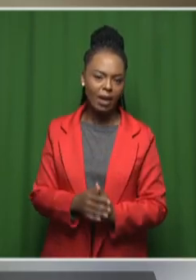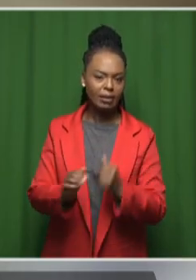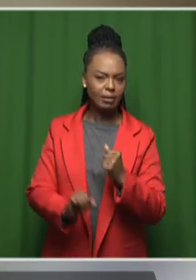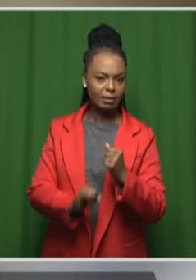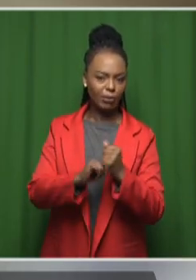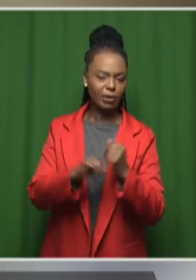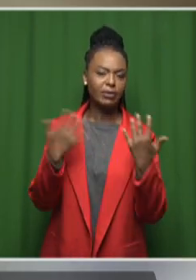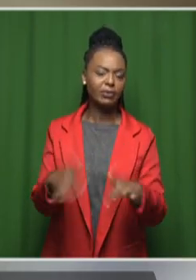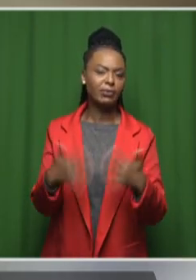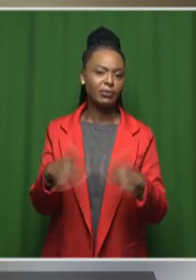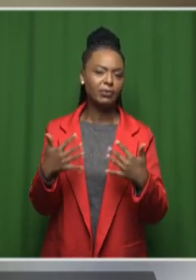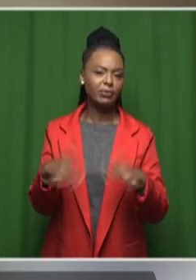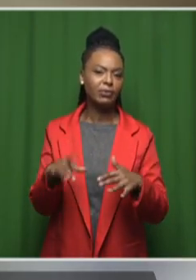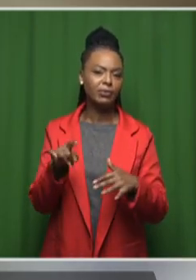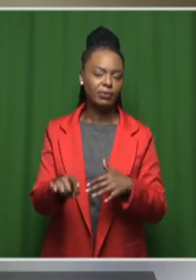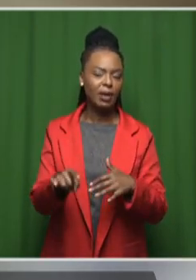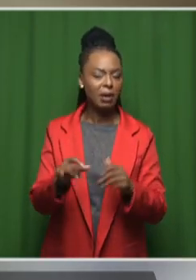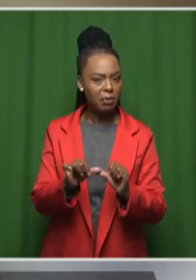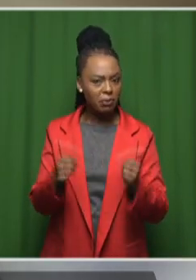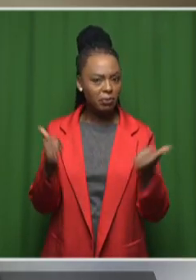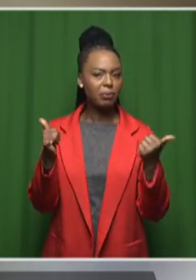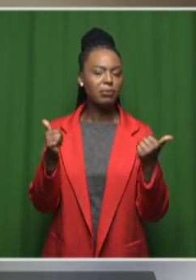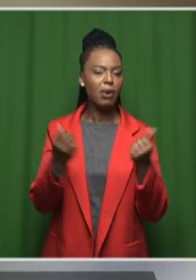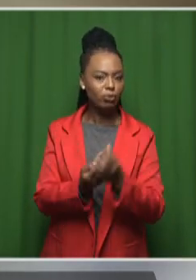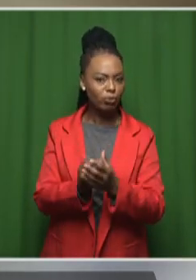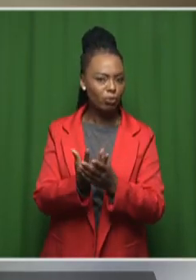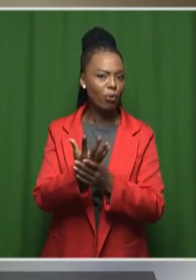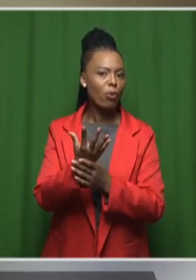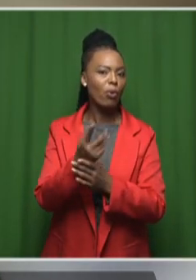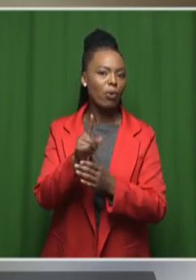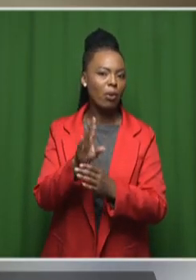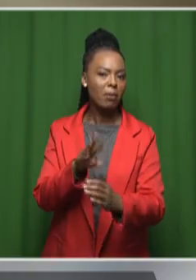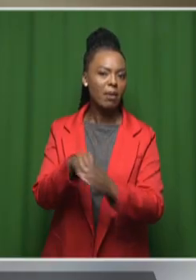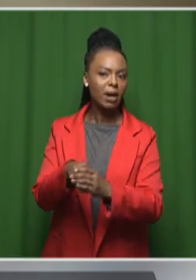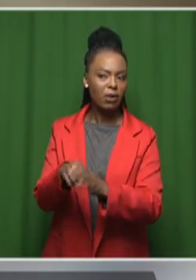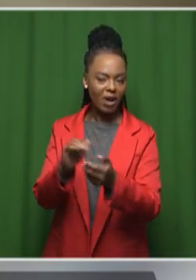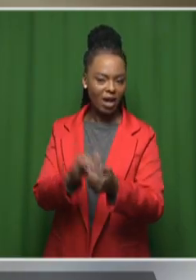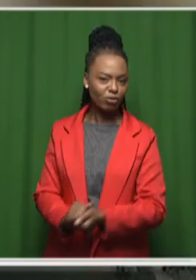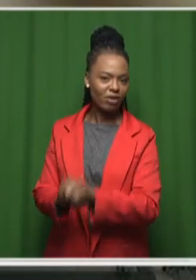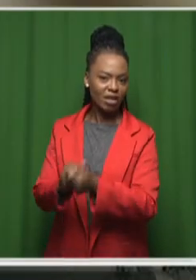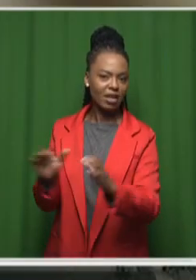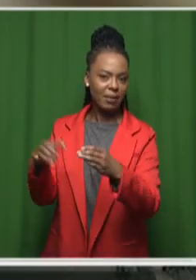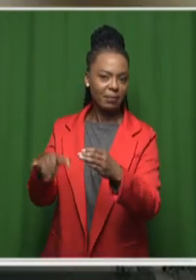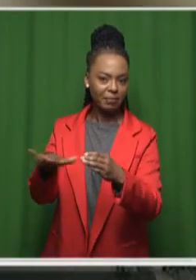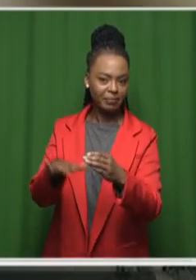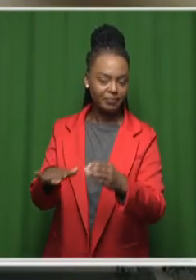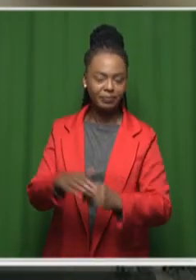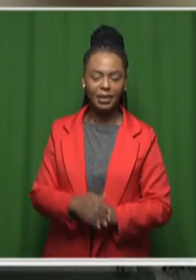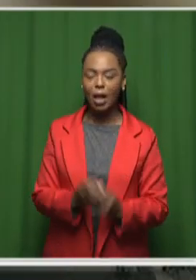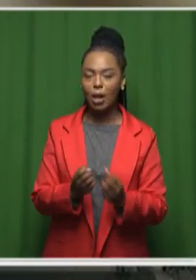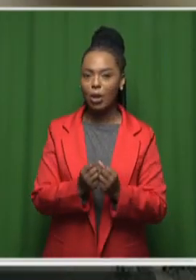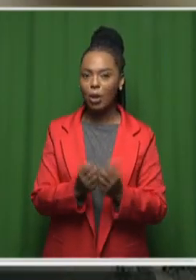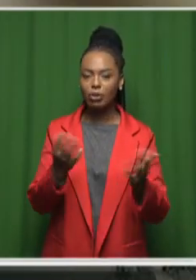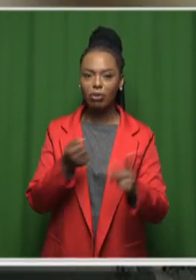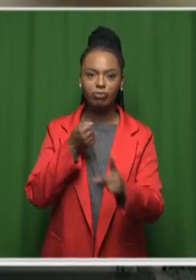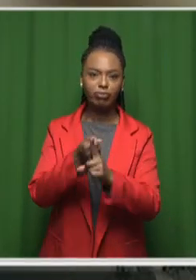and it was a really great space to grow and learn as a product associate. You know, so many strides have been made in terms